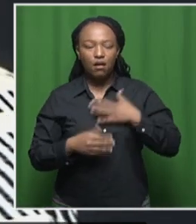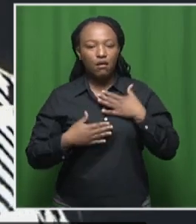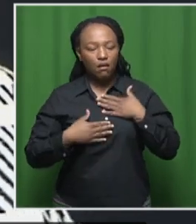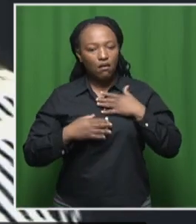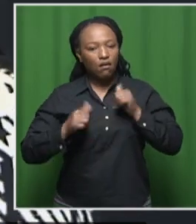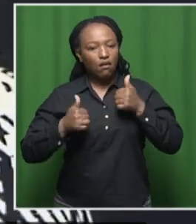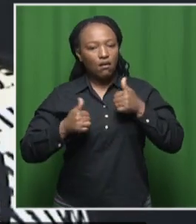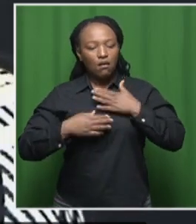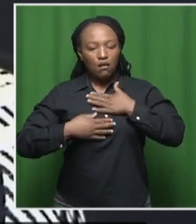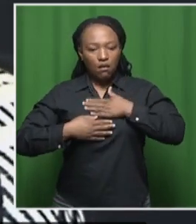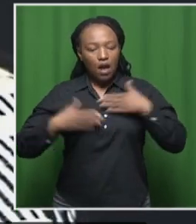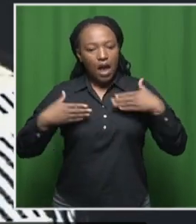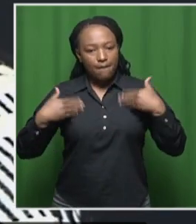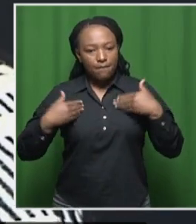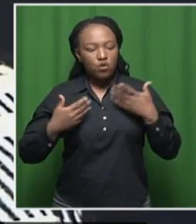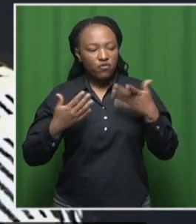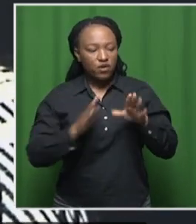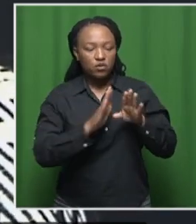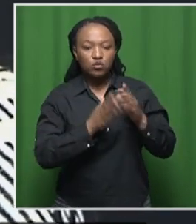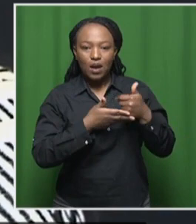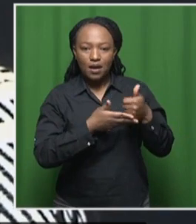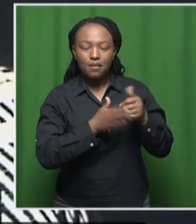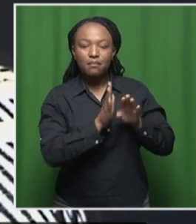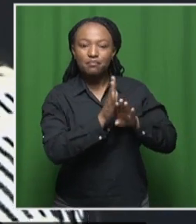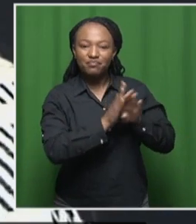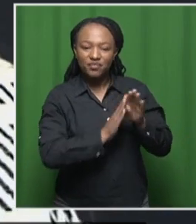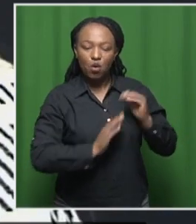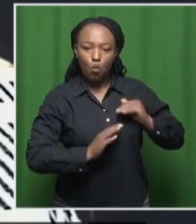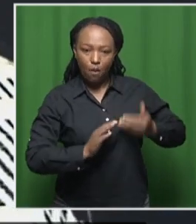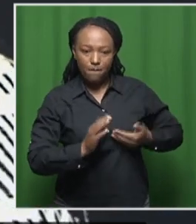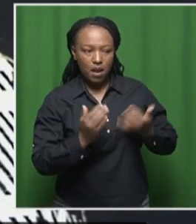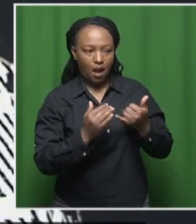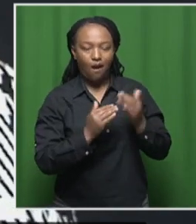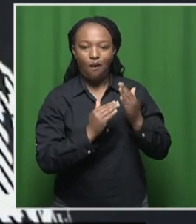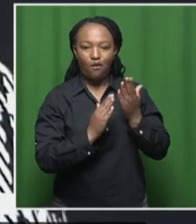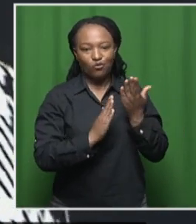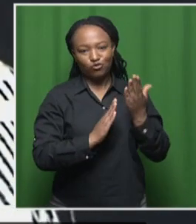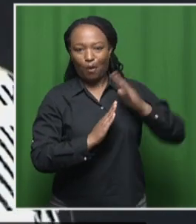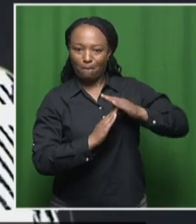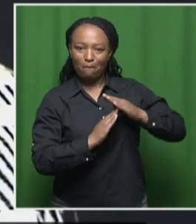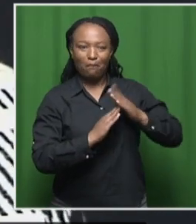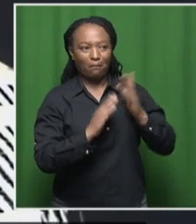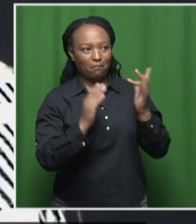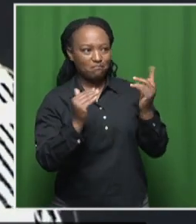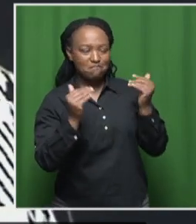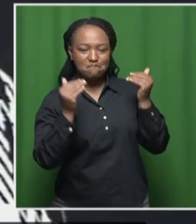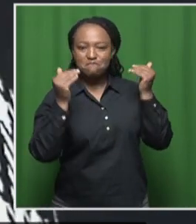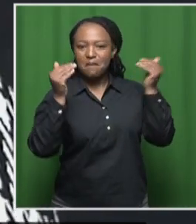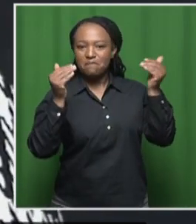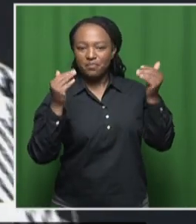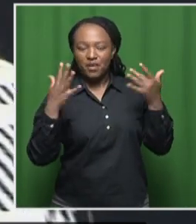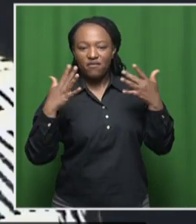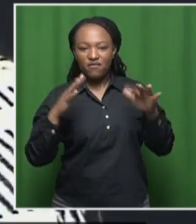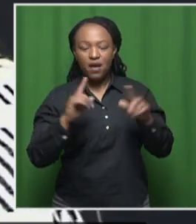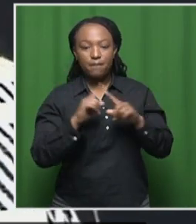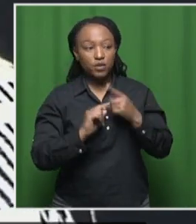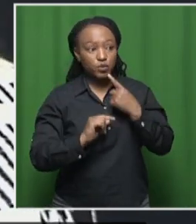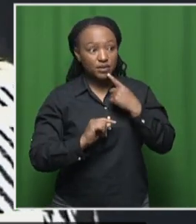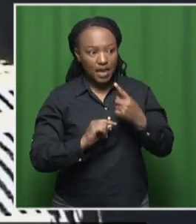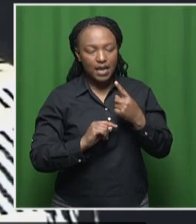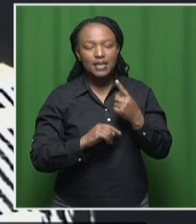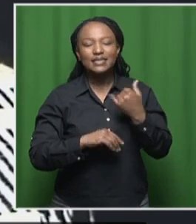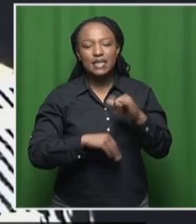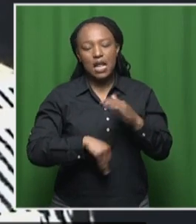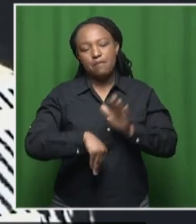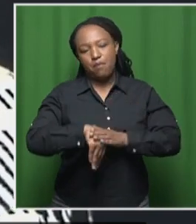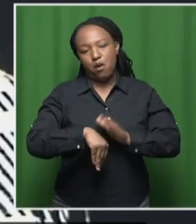helped improve another woman's life and she's now made it to the top. But having said that, there's still a lot more